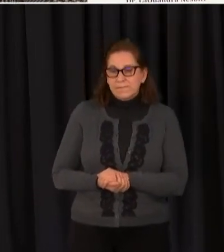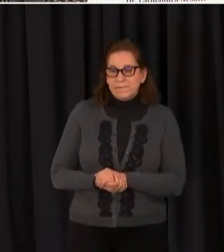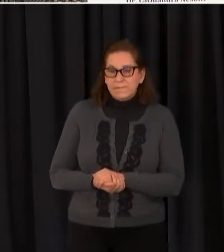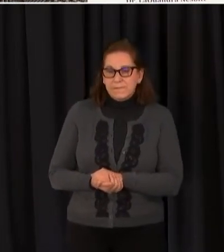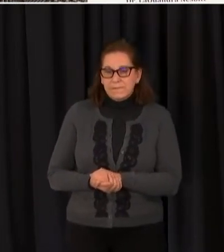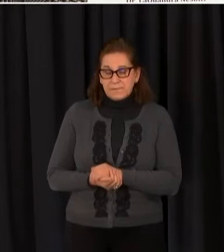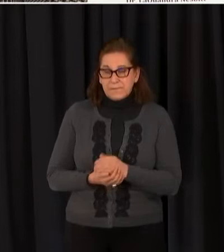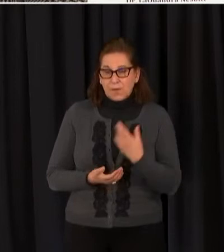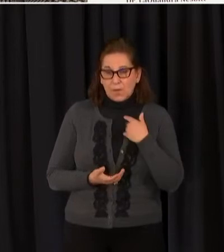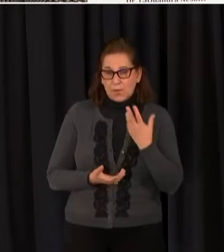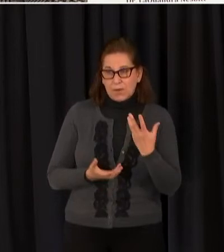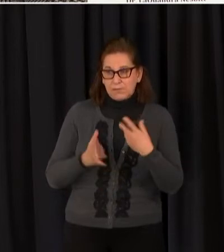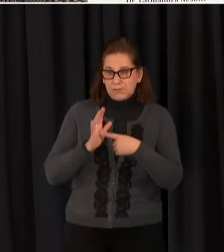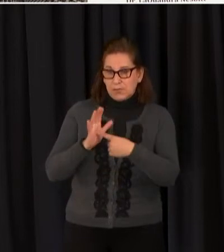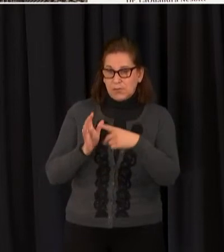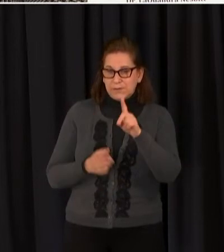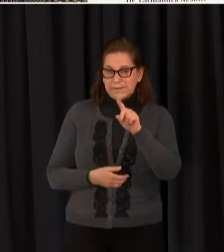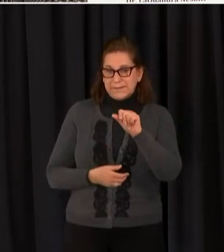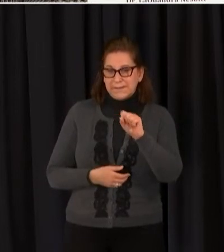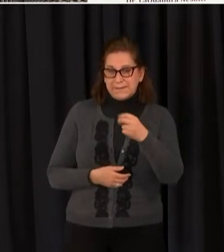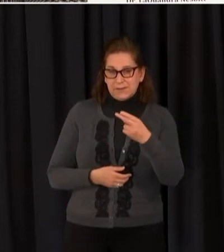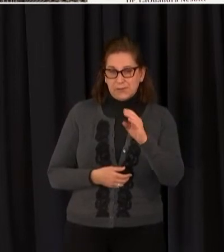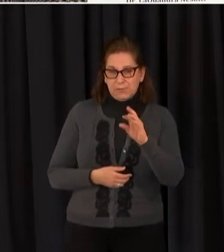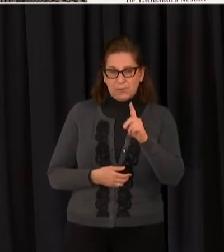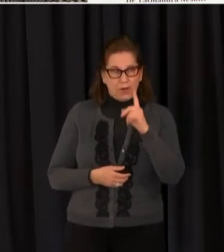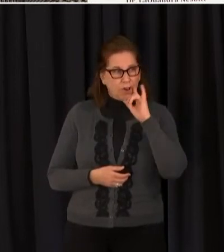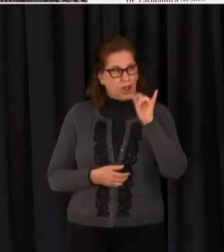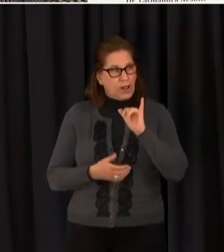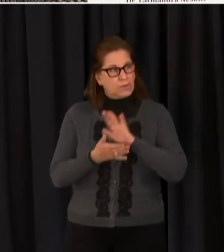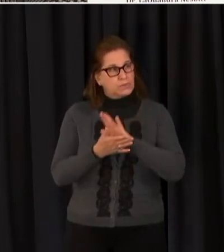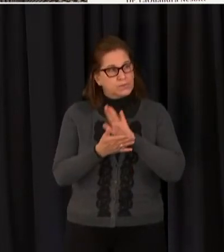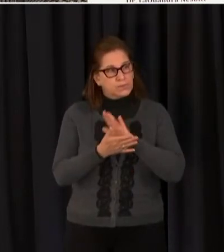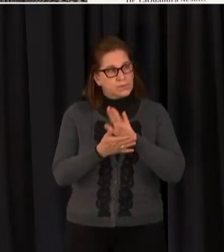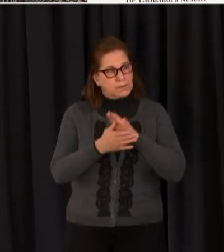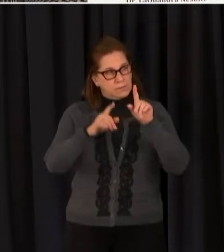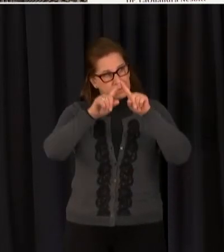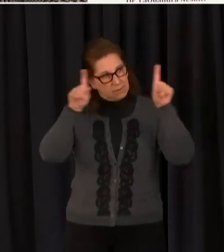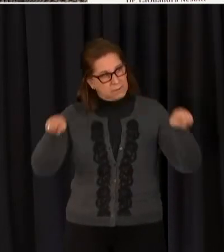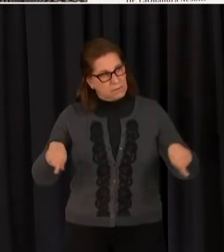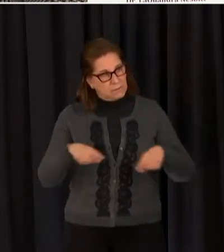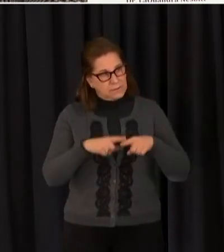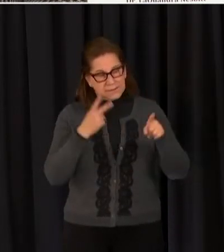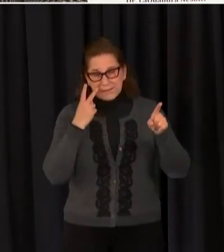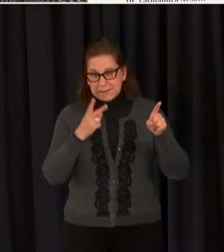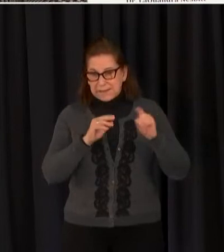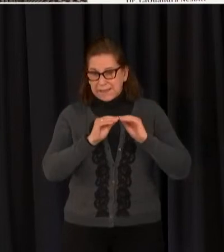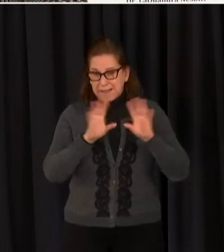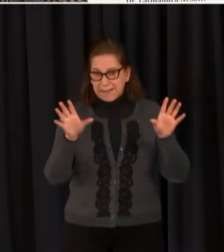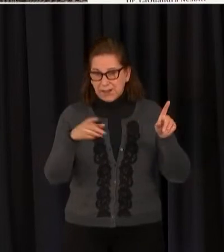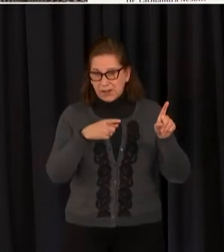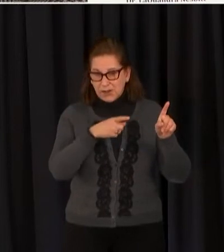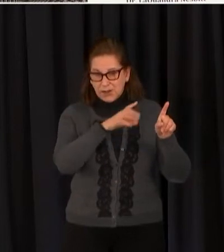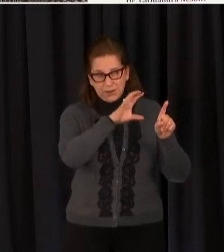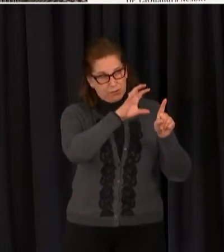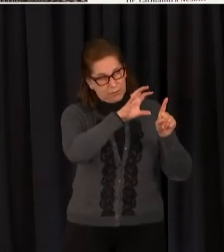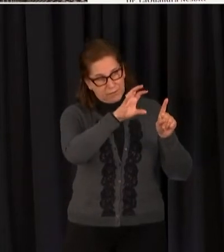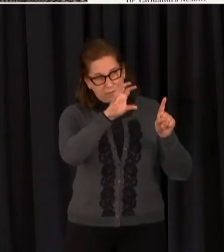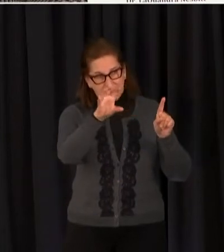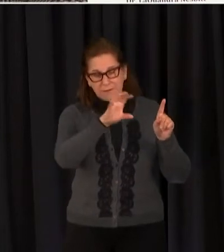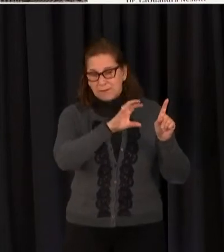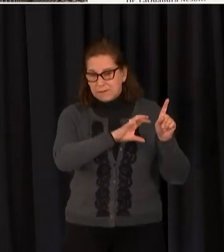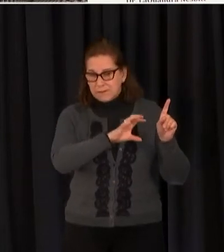give more clarity into what happens in our schools, we will be providing a weekly schools dashboard. The dashboard will become